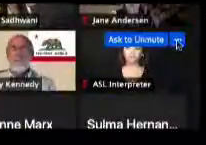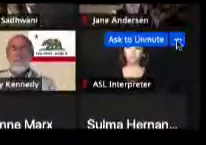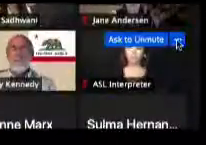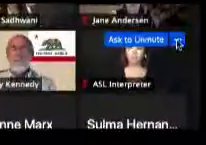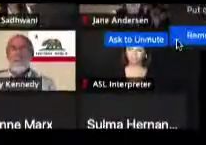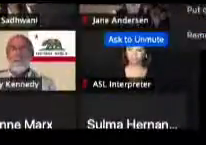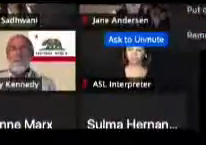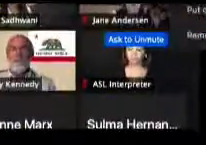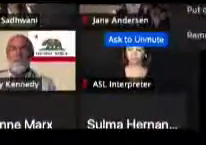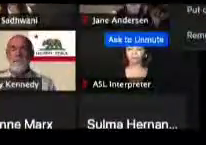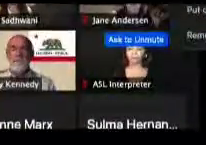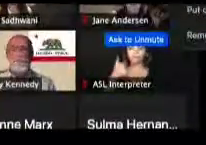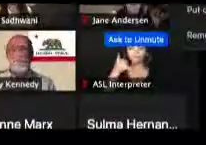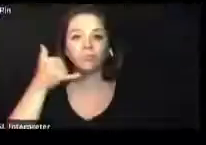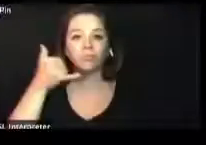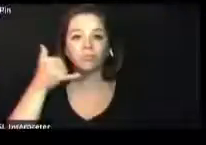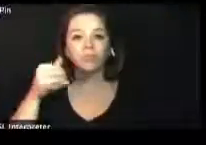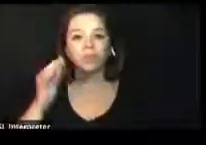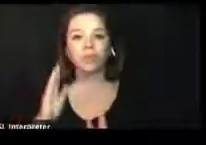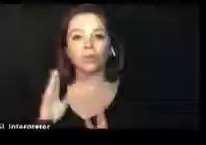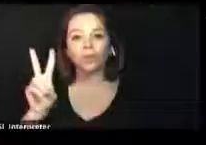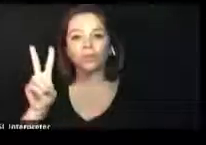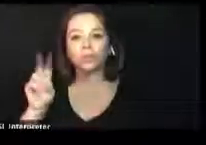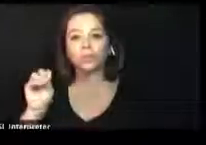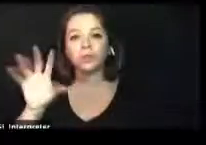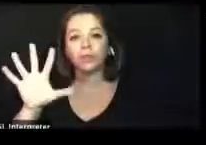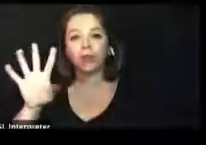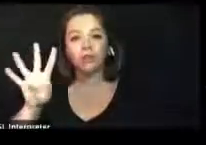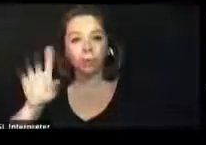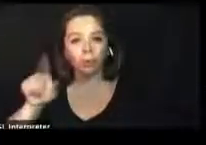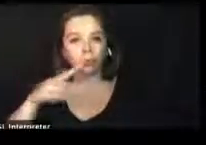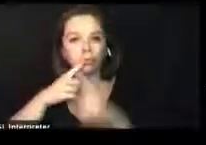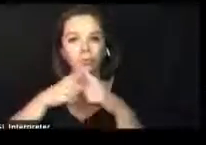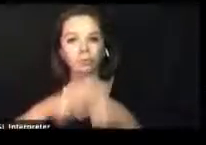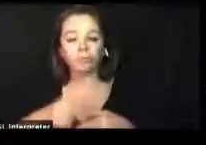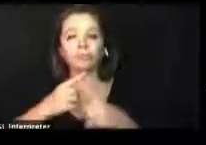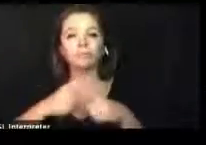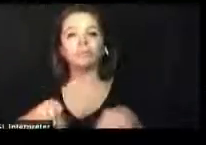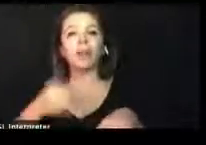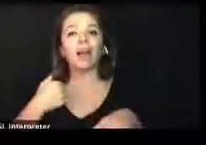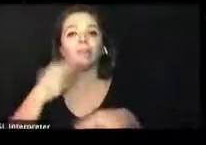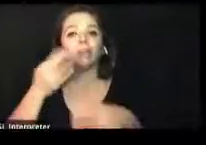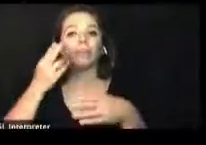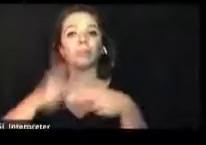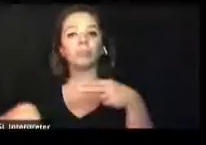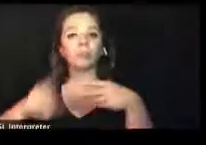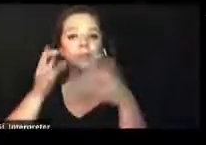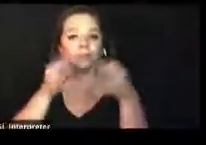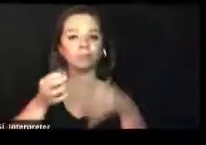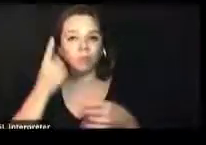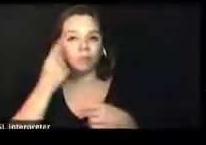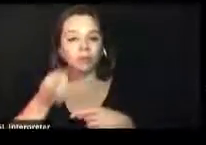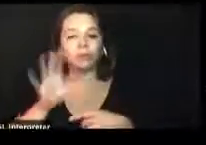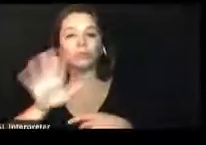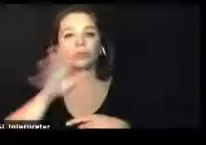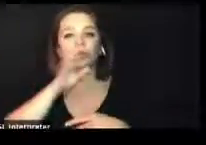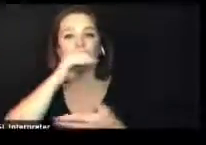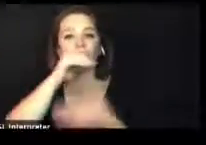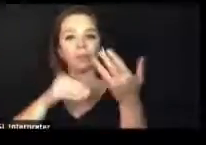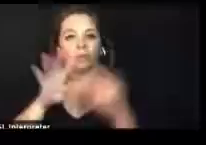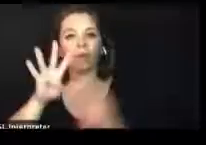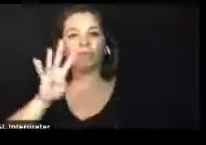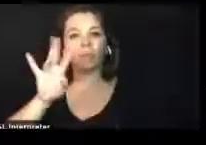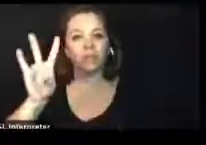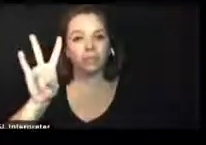Caller 2054, you are unmuted. I have a couple of brief instructions for you. Your speaker order number will be 47, if you'll please make note of